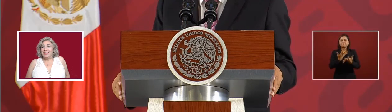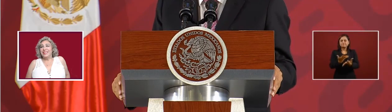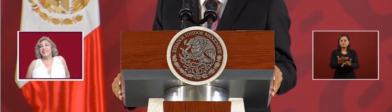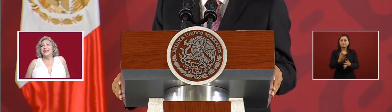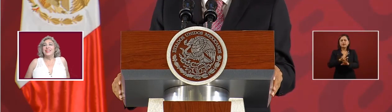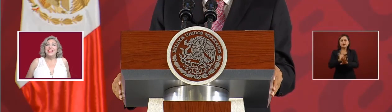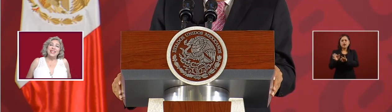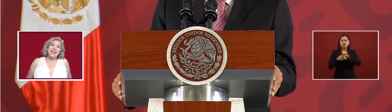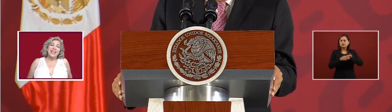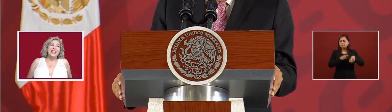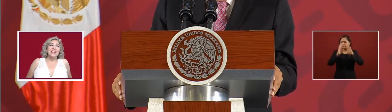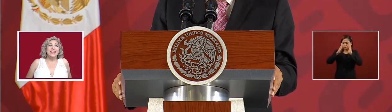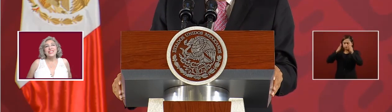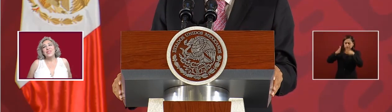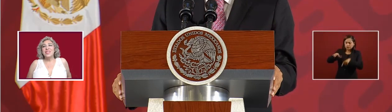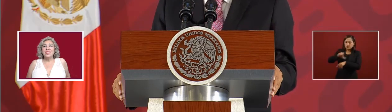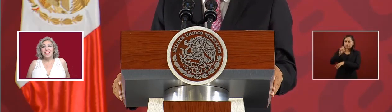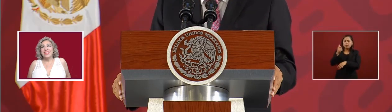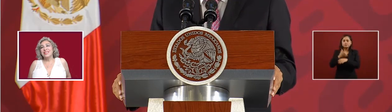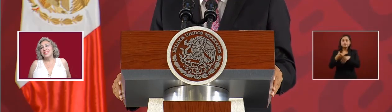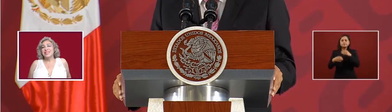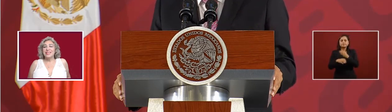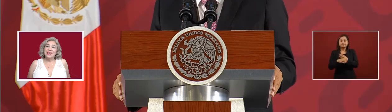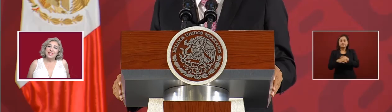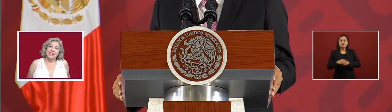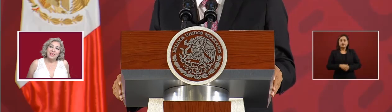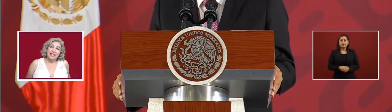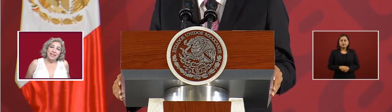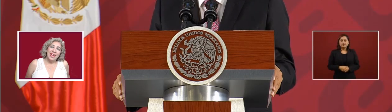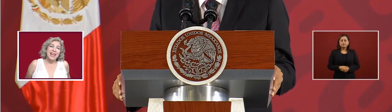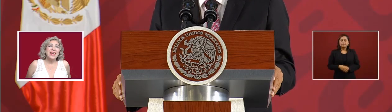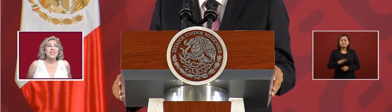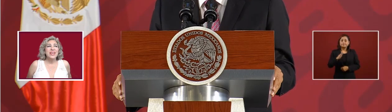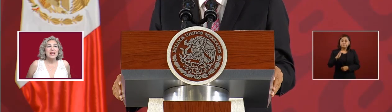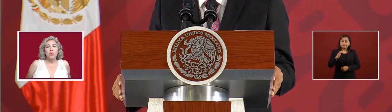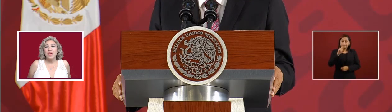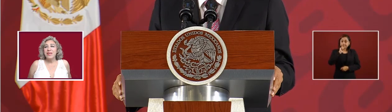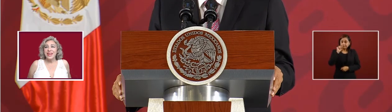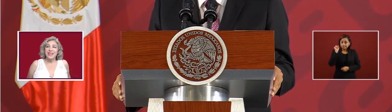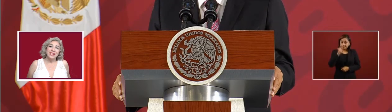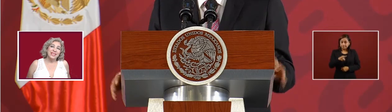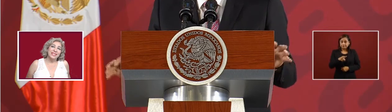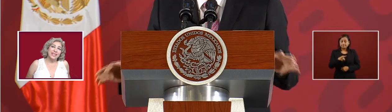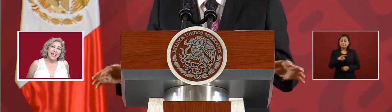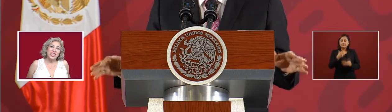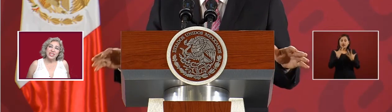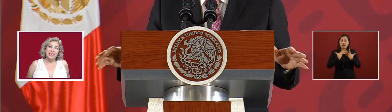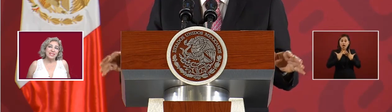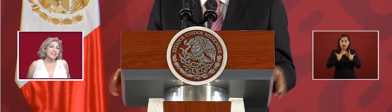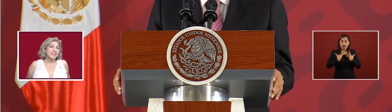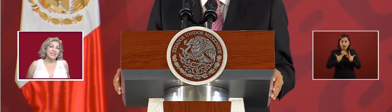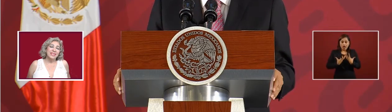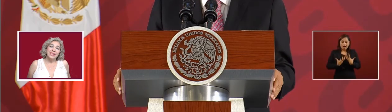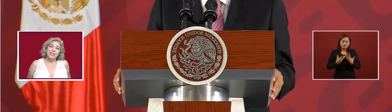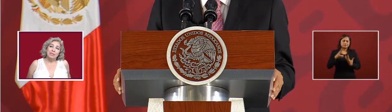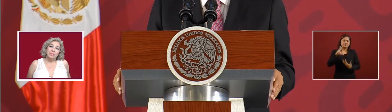and then I get into other things and I don't get worried anxious